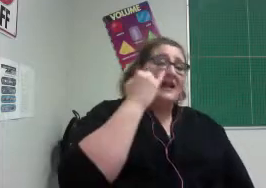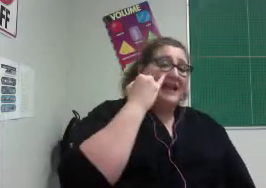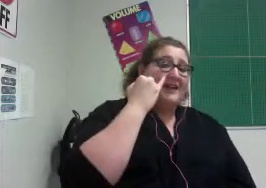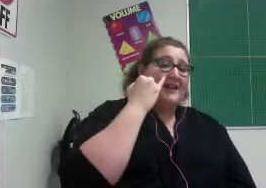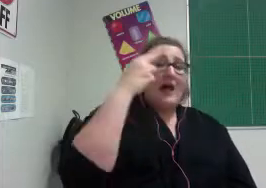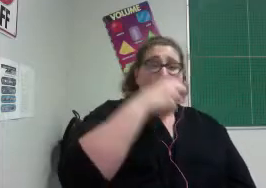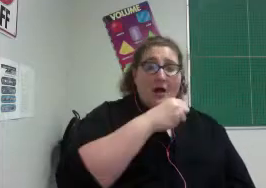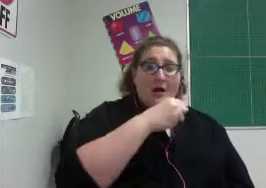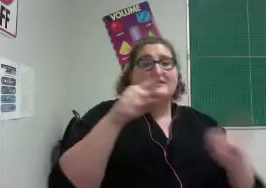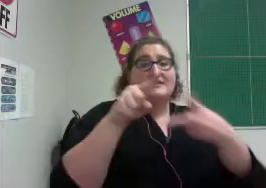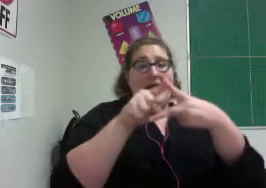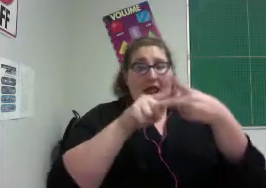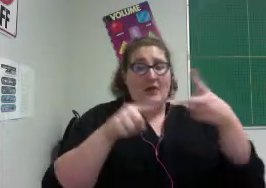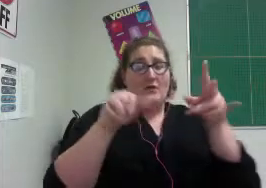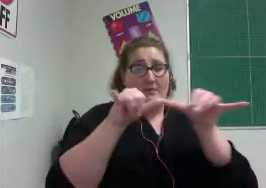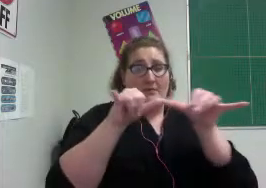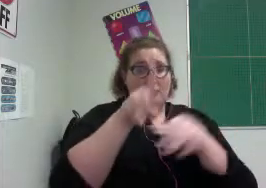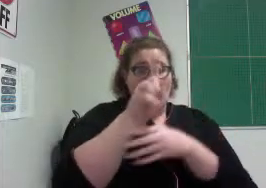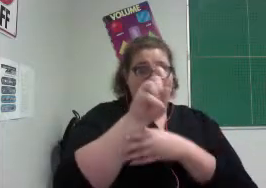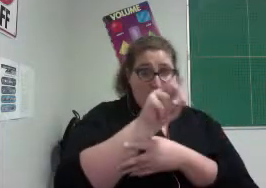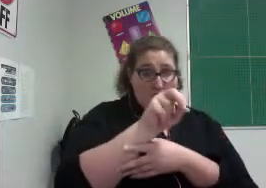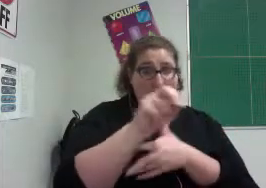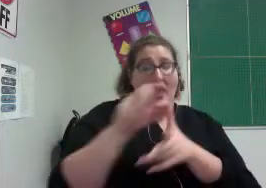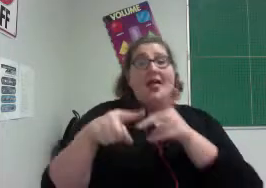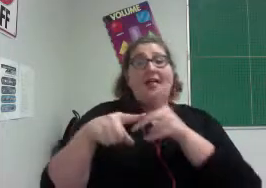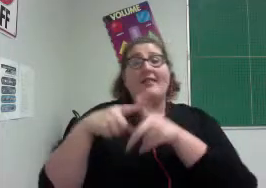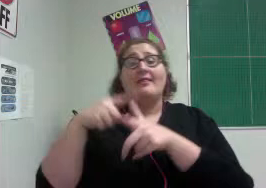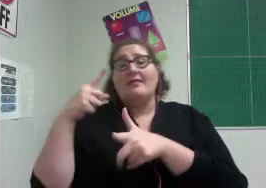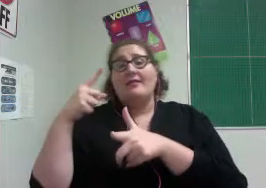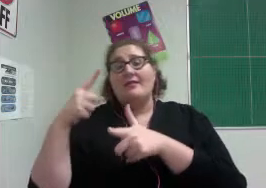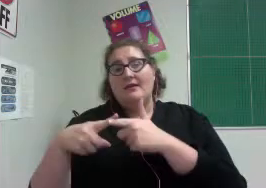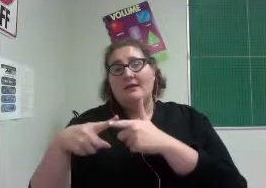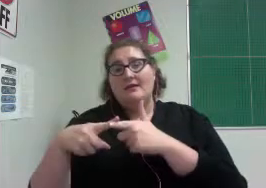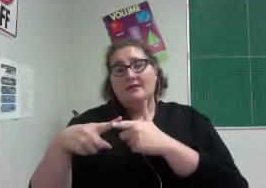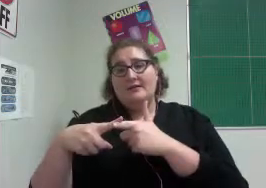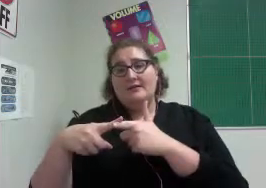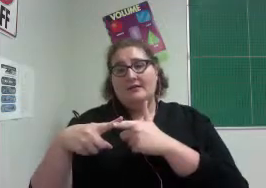the hypothesis, an angle measures 130,